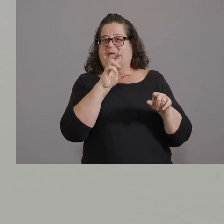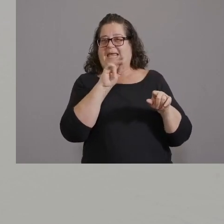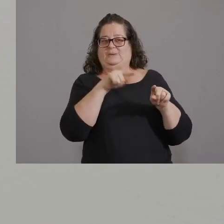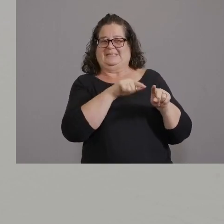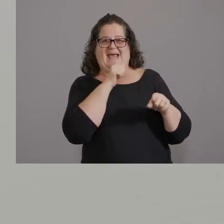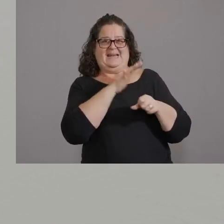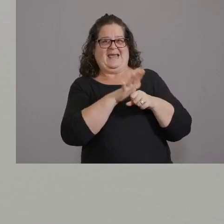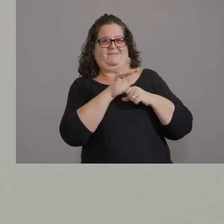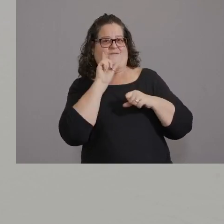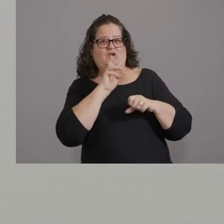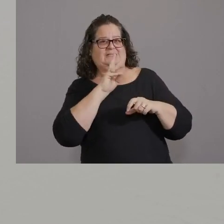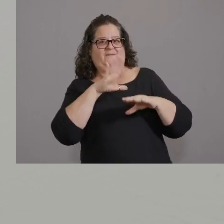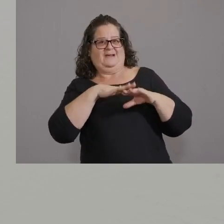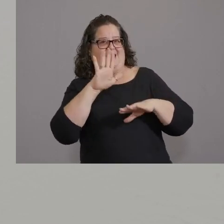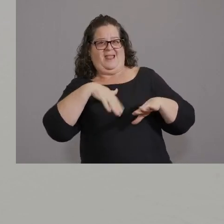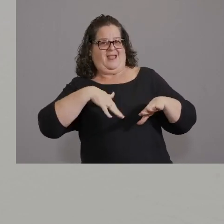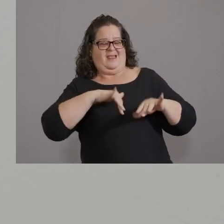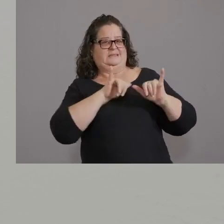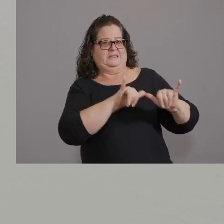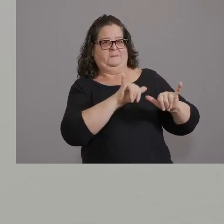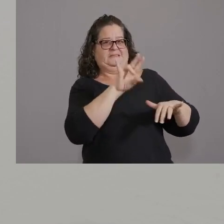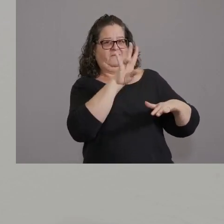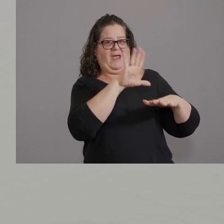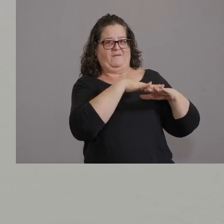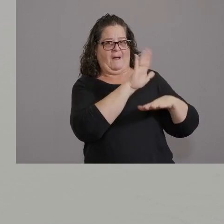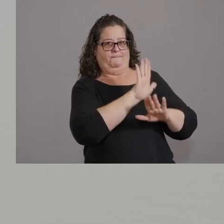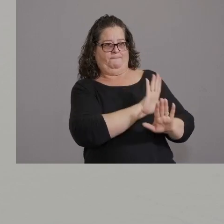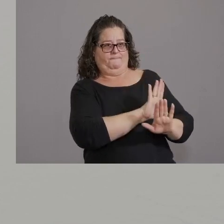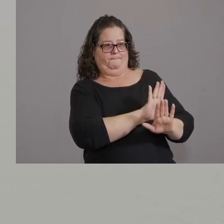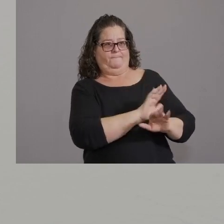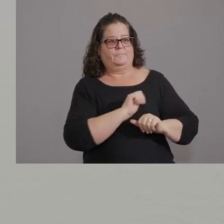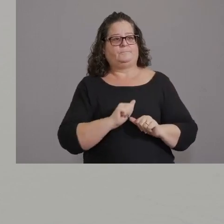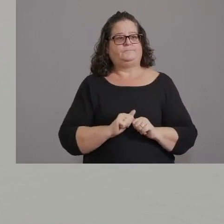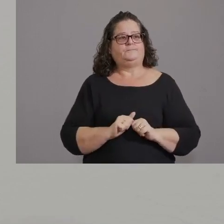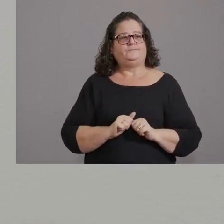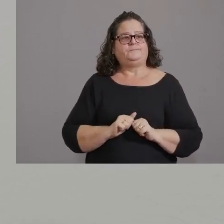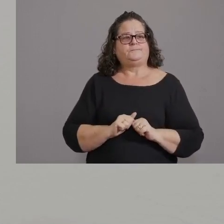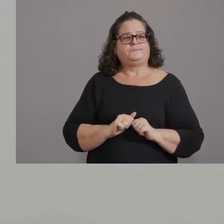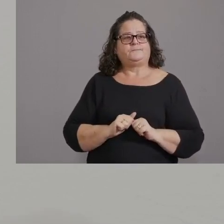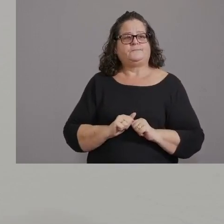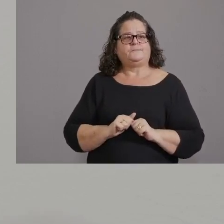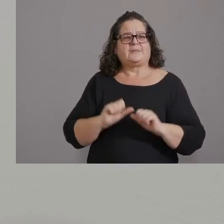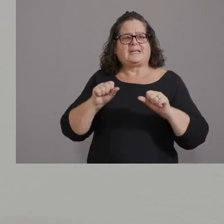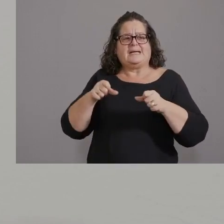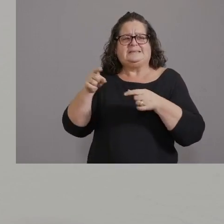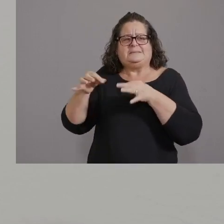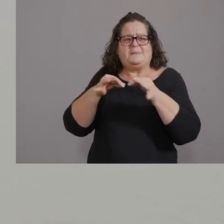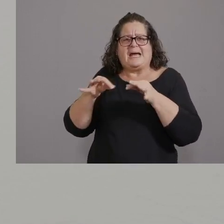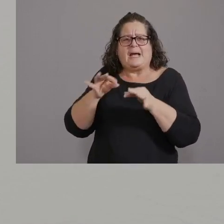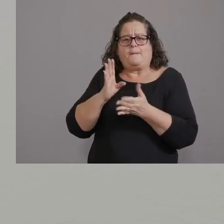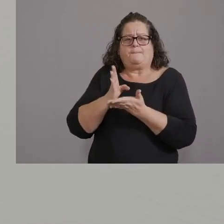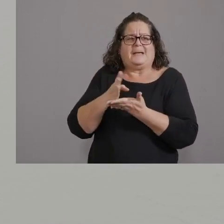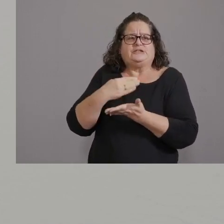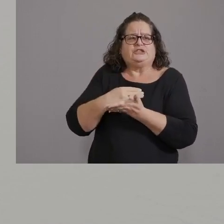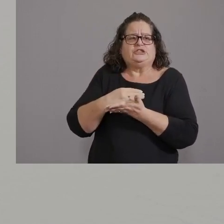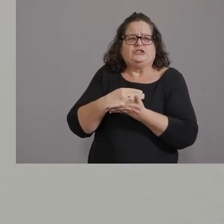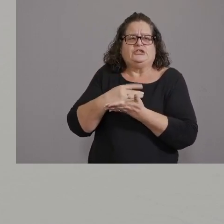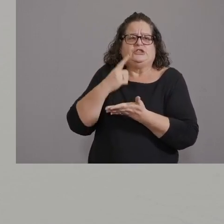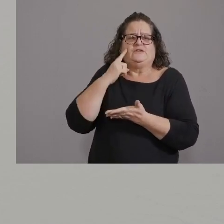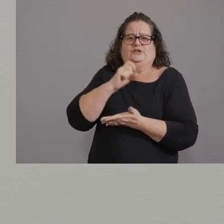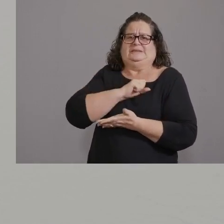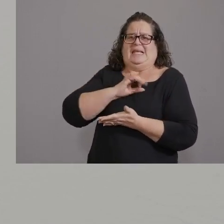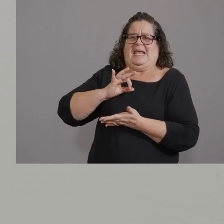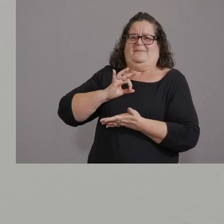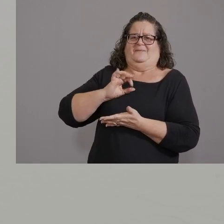Phoenix Municipal site is coming from? Yeah, absolutely. So we received last week's an announcement